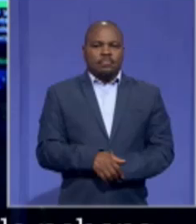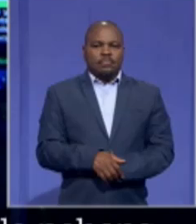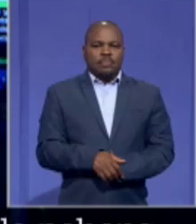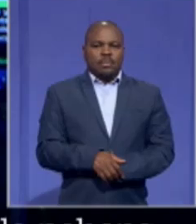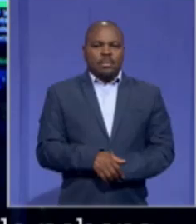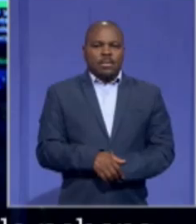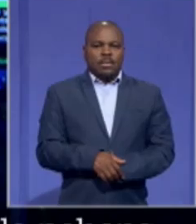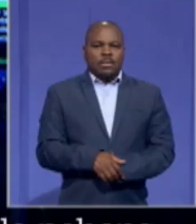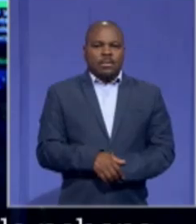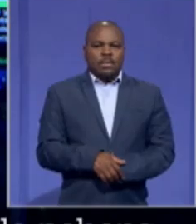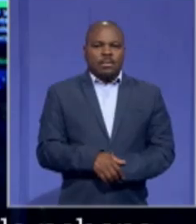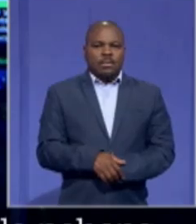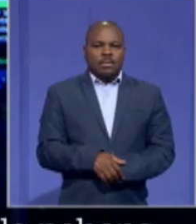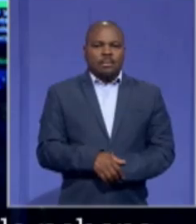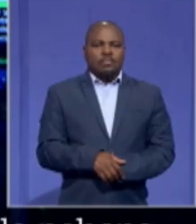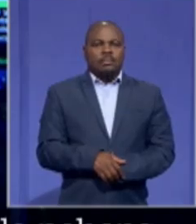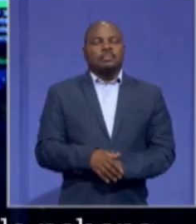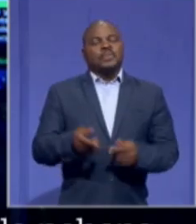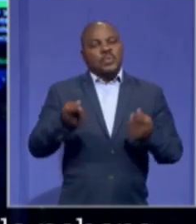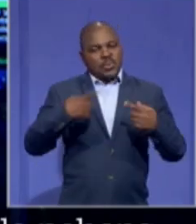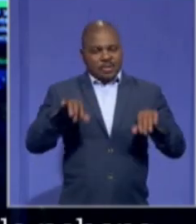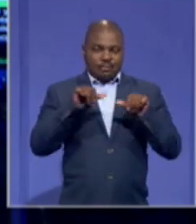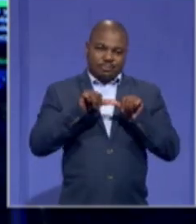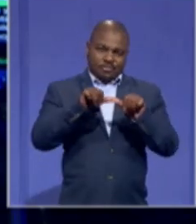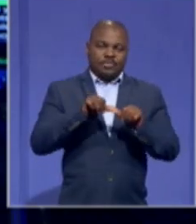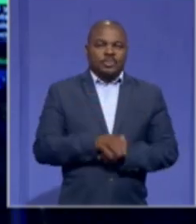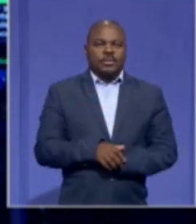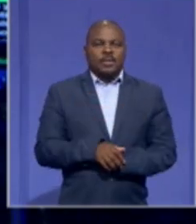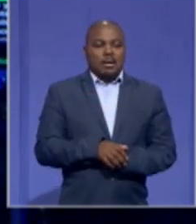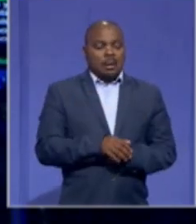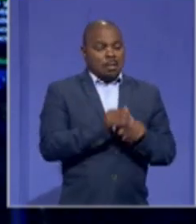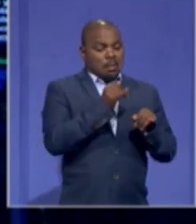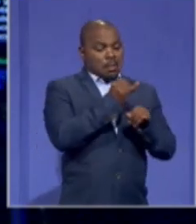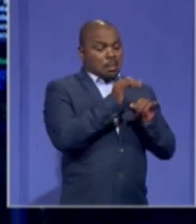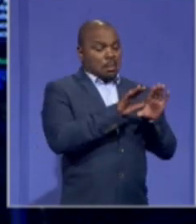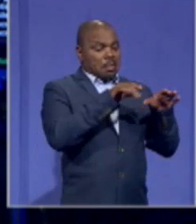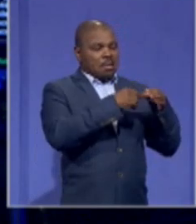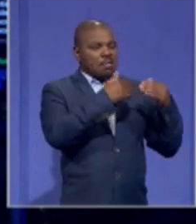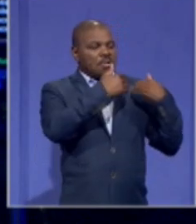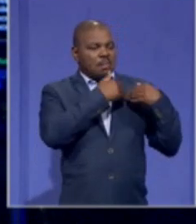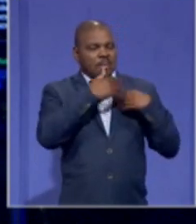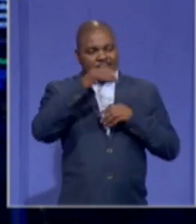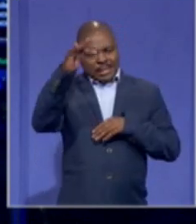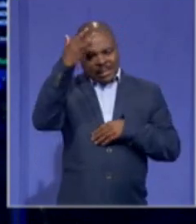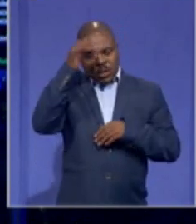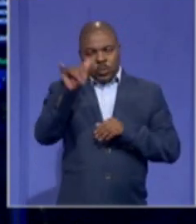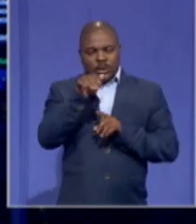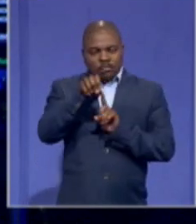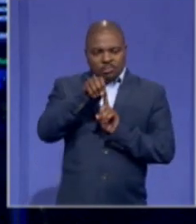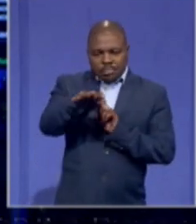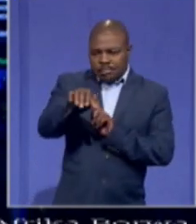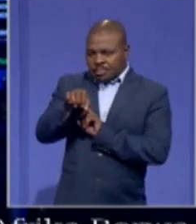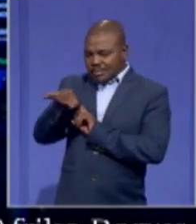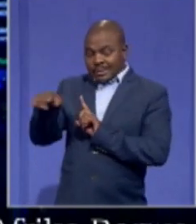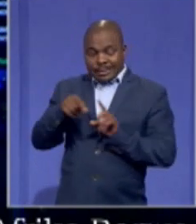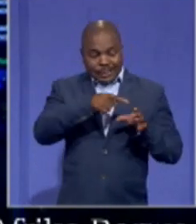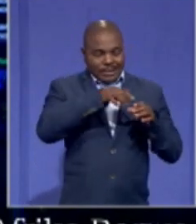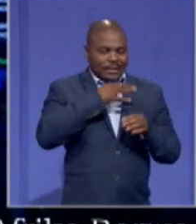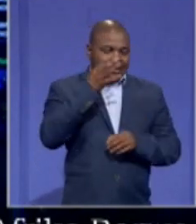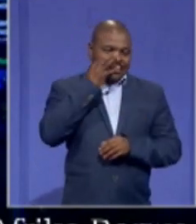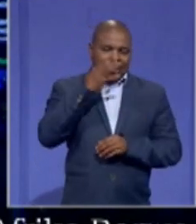Mapolesa a butse nyewe ya polao. Mui ha re hatela pele Institute ya mafu a tshwaetsanang e re ho bile le keketseho